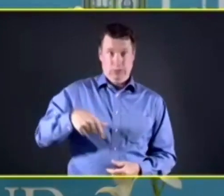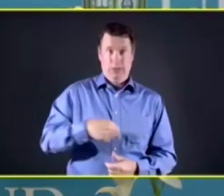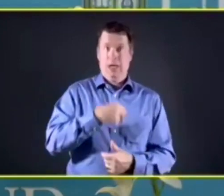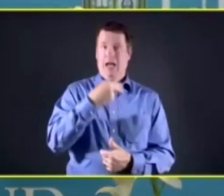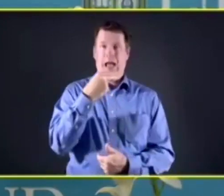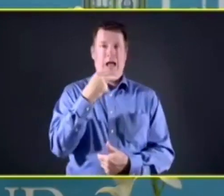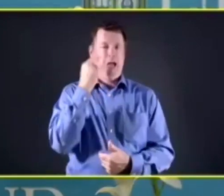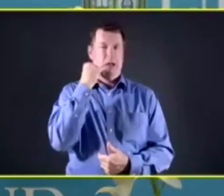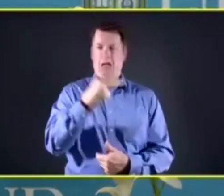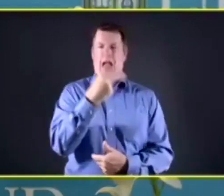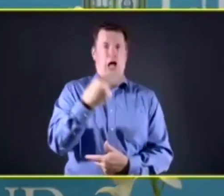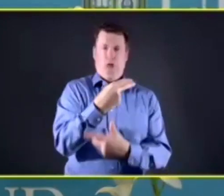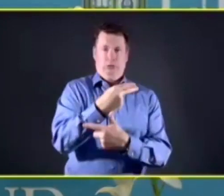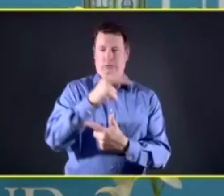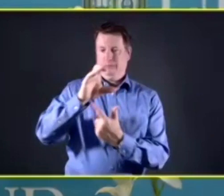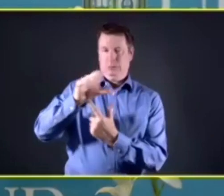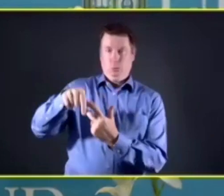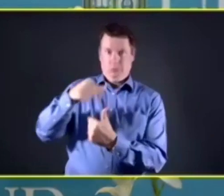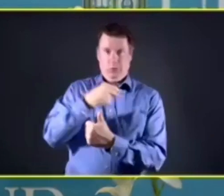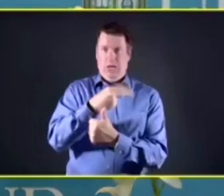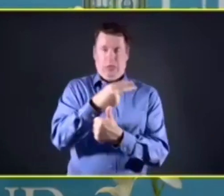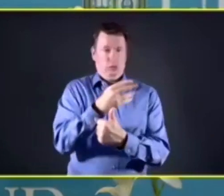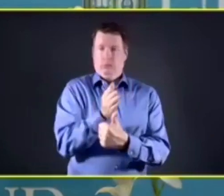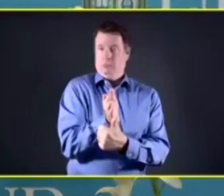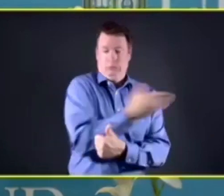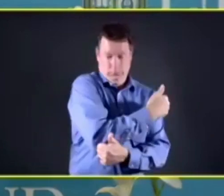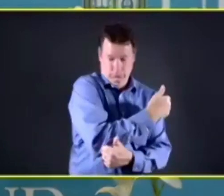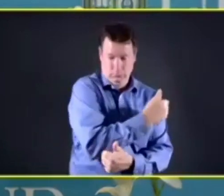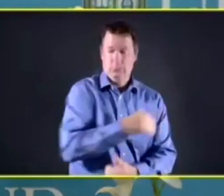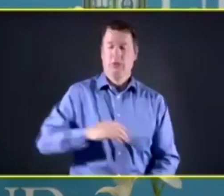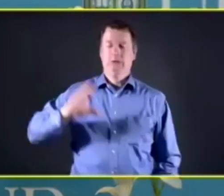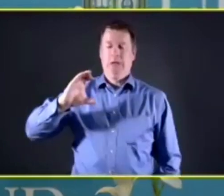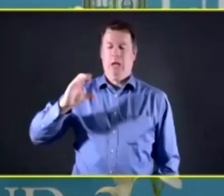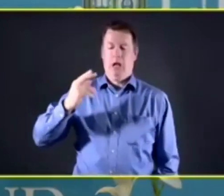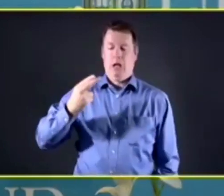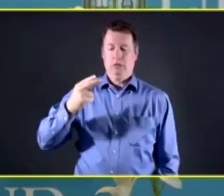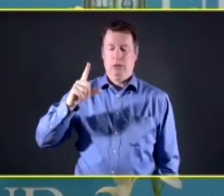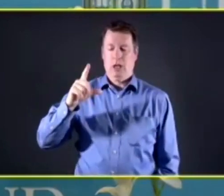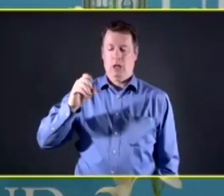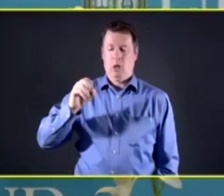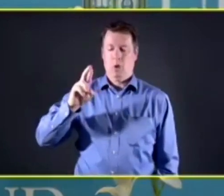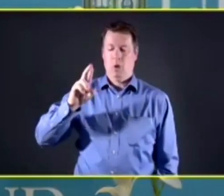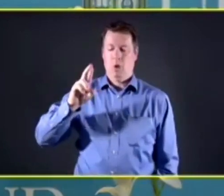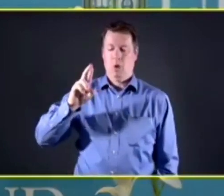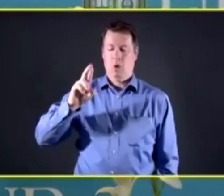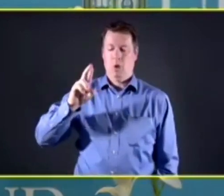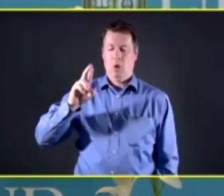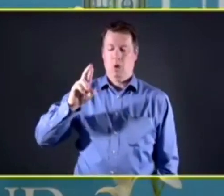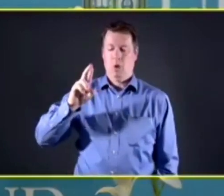to cause this problem than even chloroquine. And there's a pretty huge evidence of